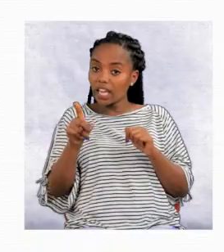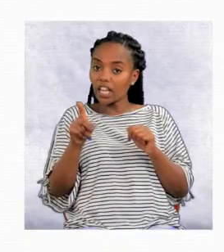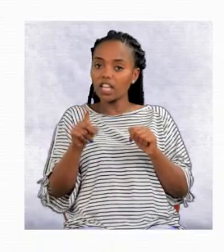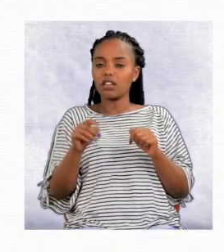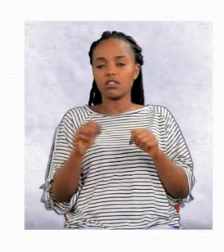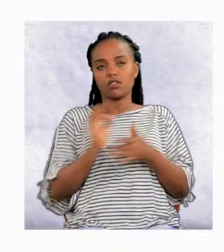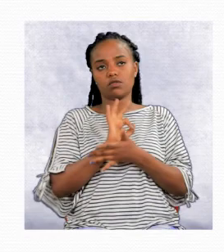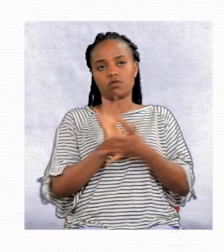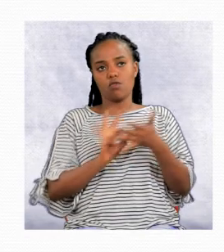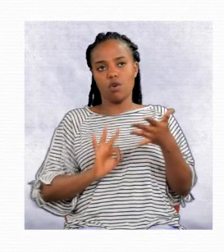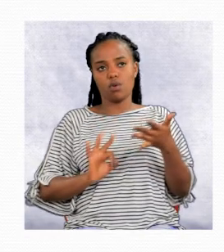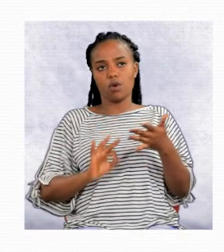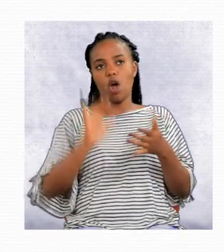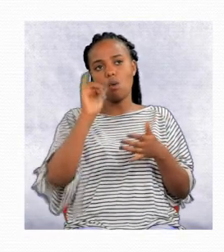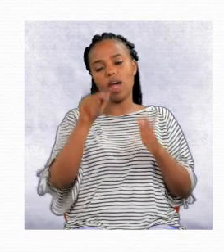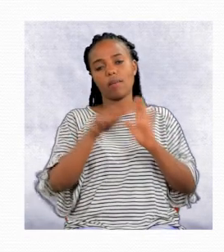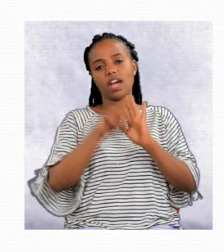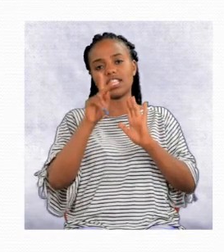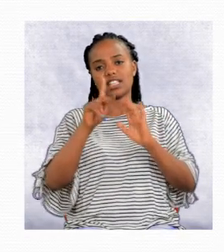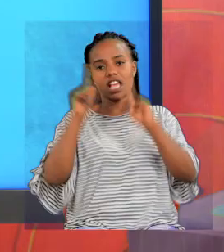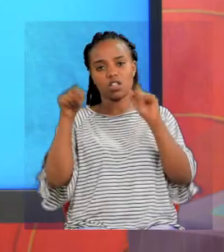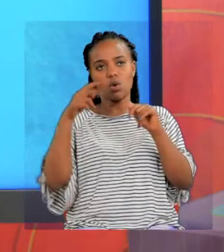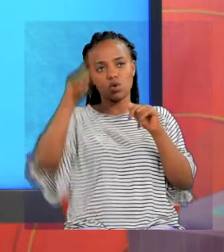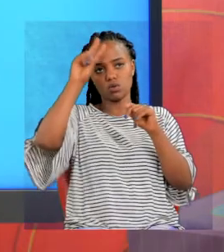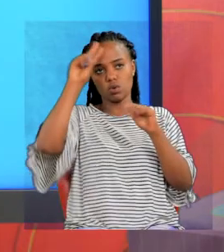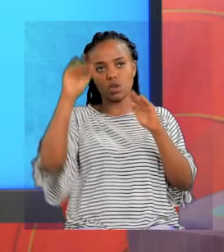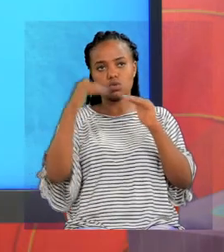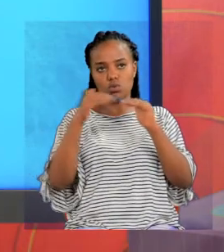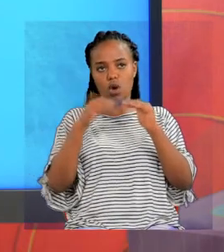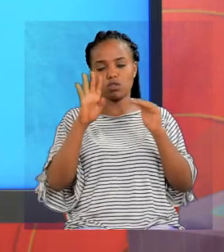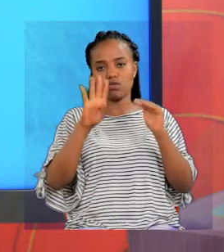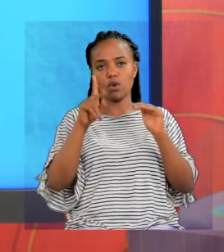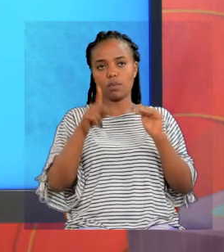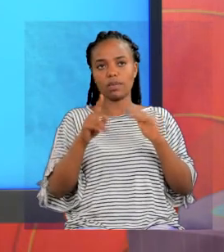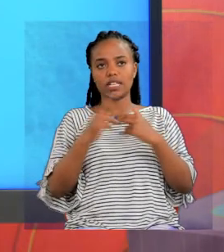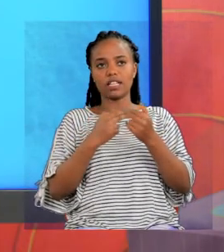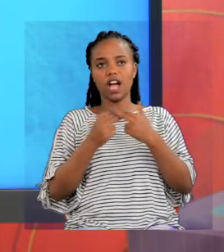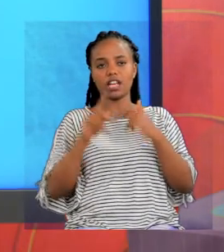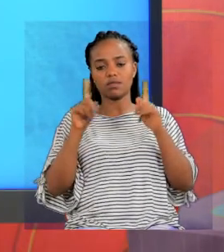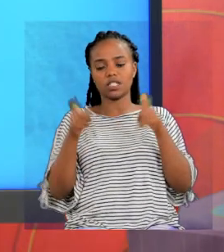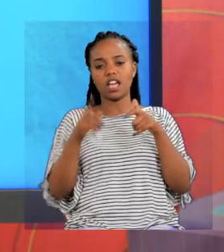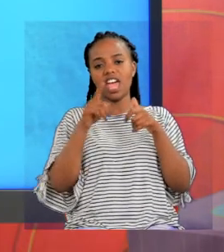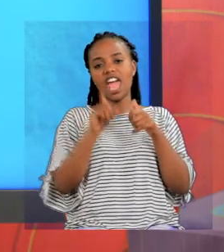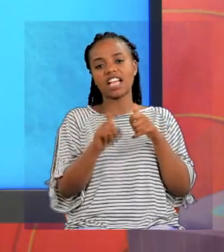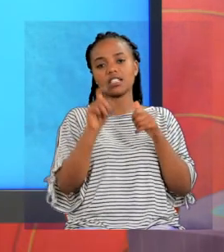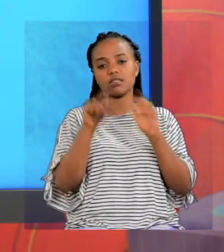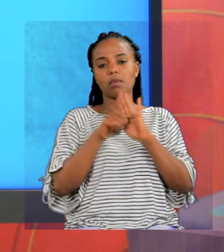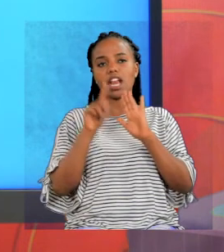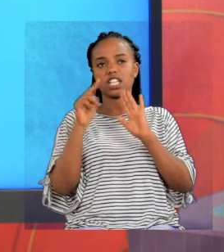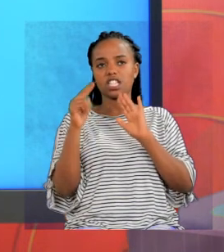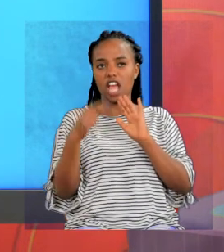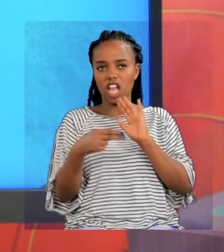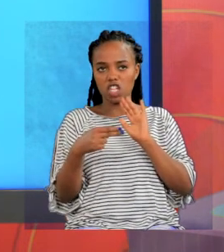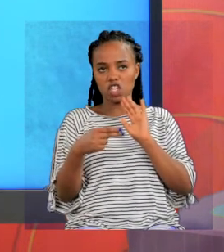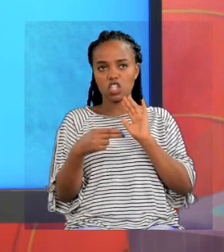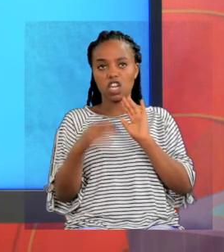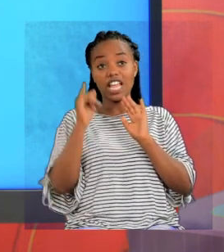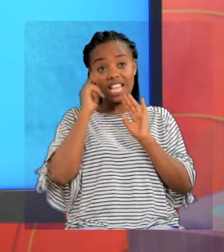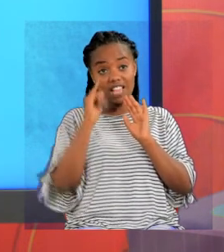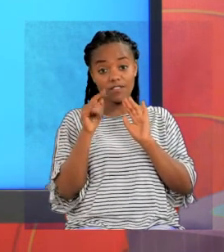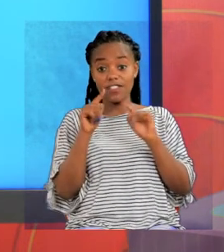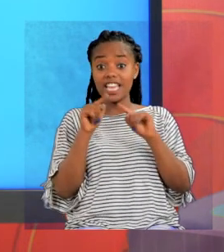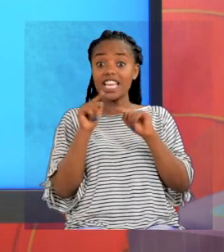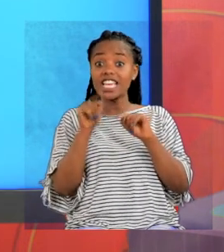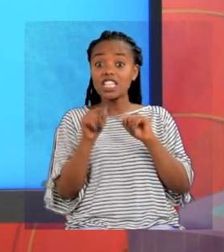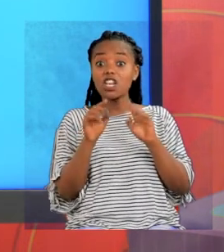this form. Y minus k is all squared is equal to 4p times x minus h if it